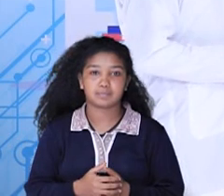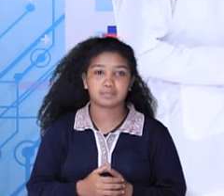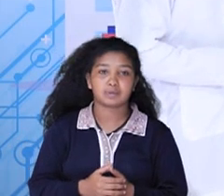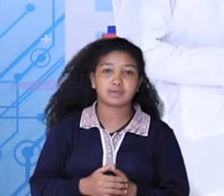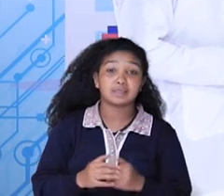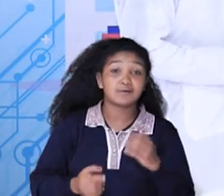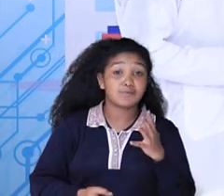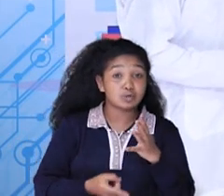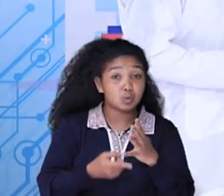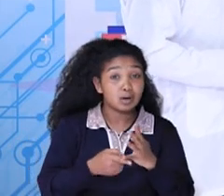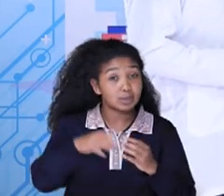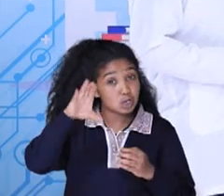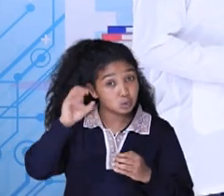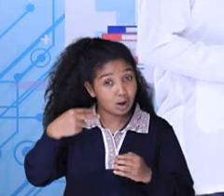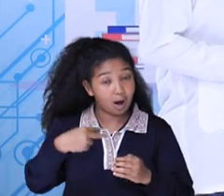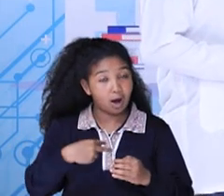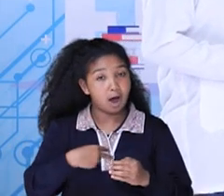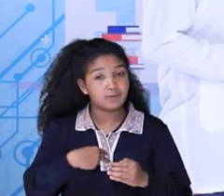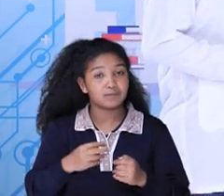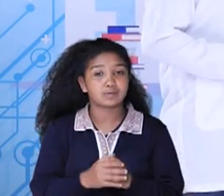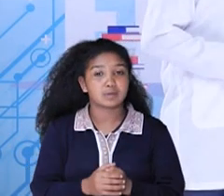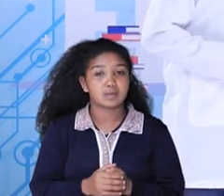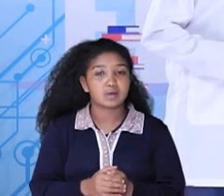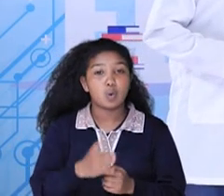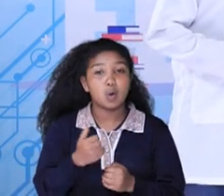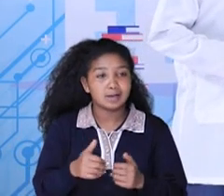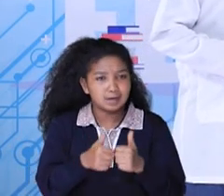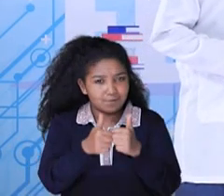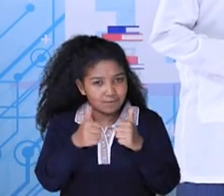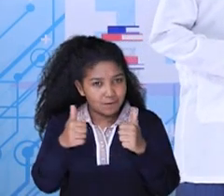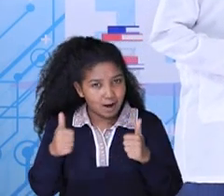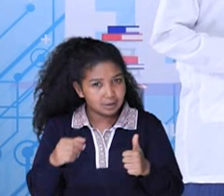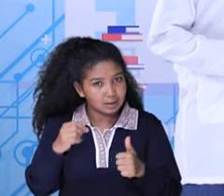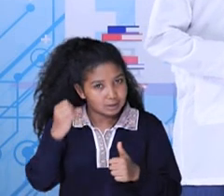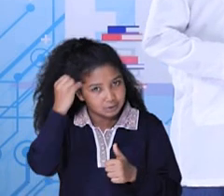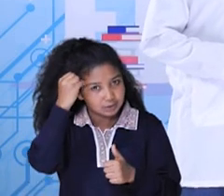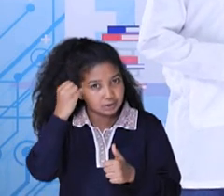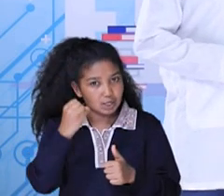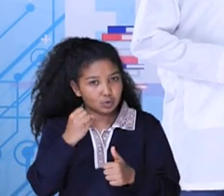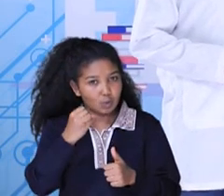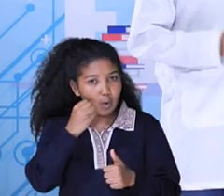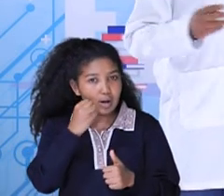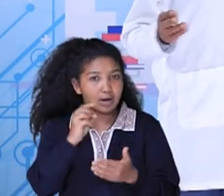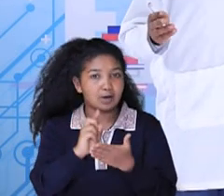The fourth one is they should have to have well-defined sexual dimorphism.